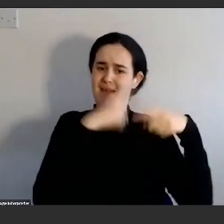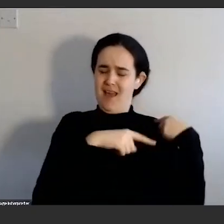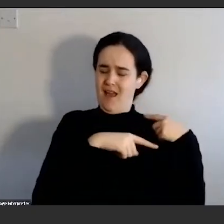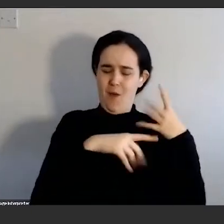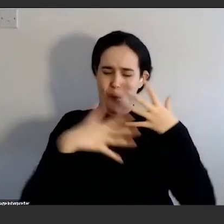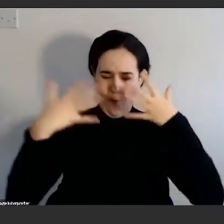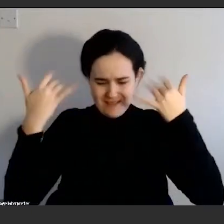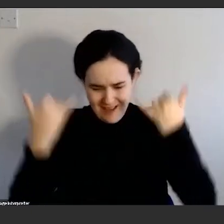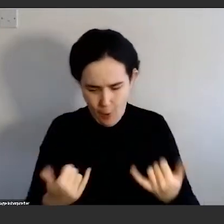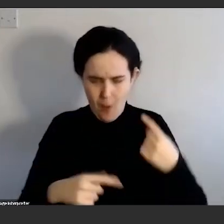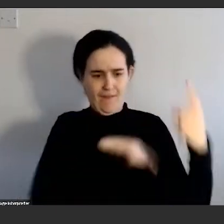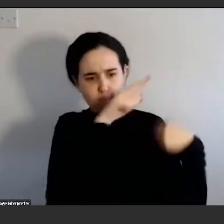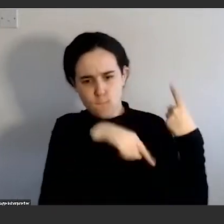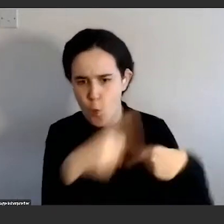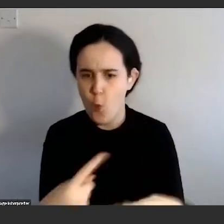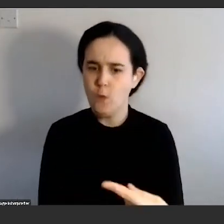pre-summit.